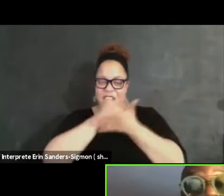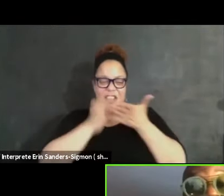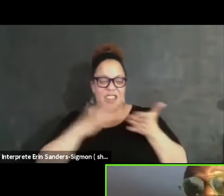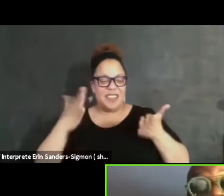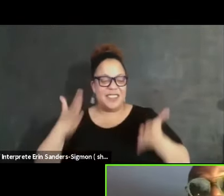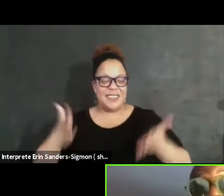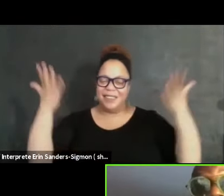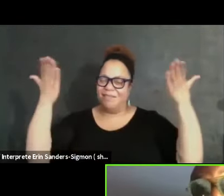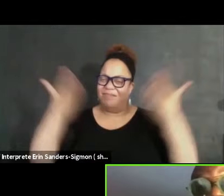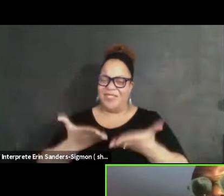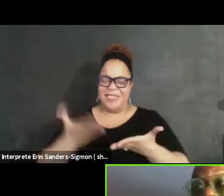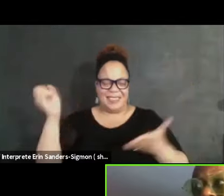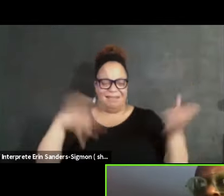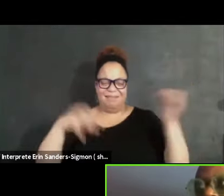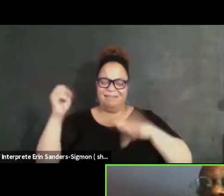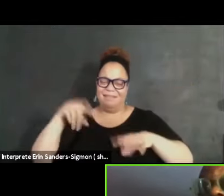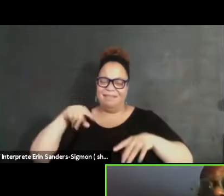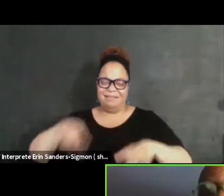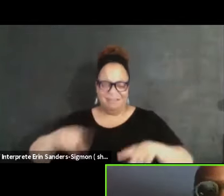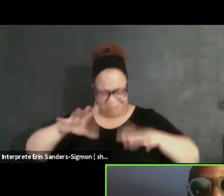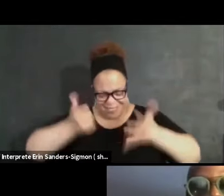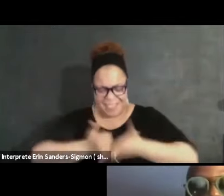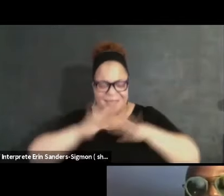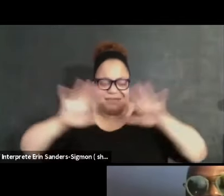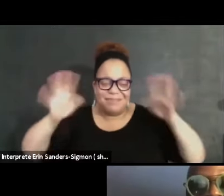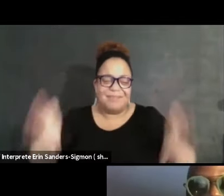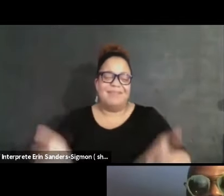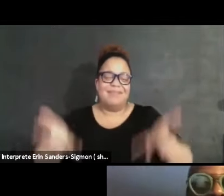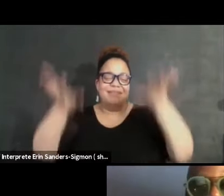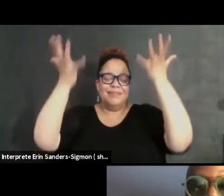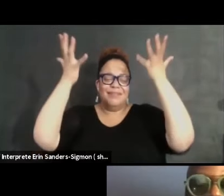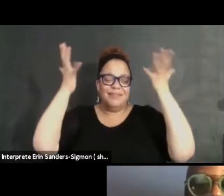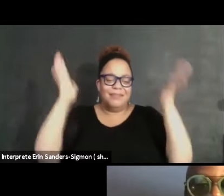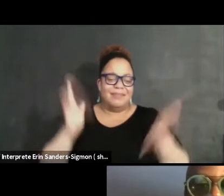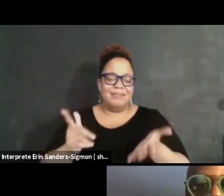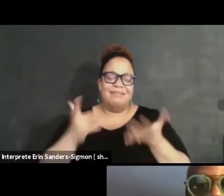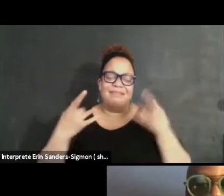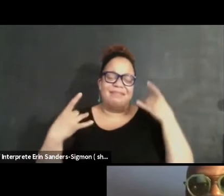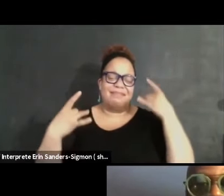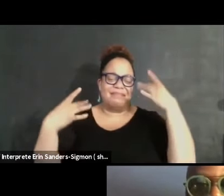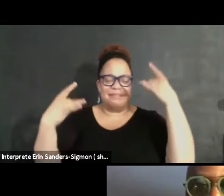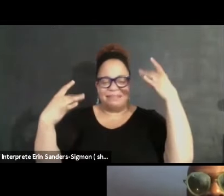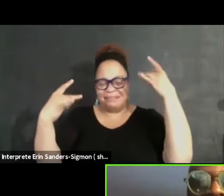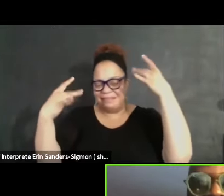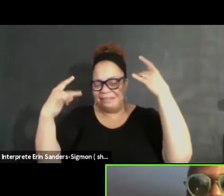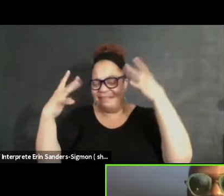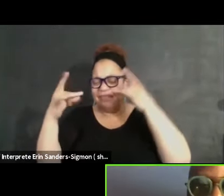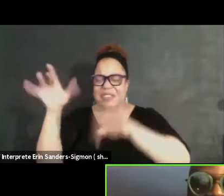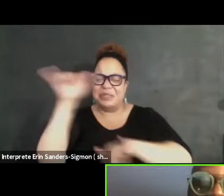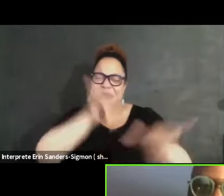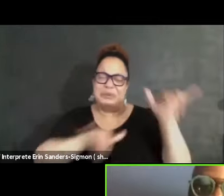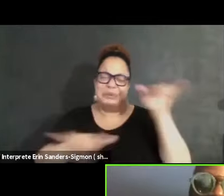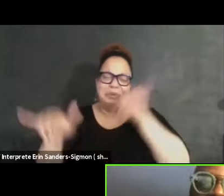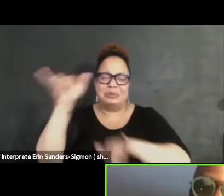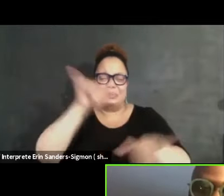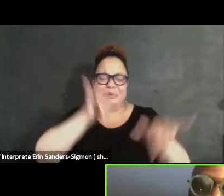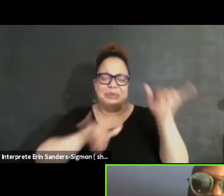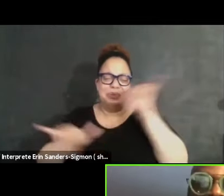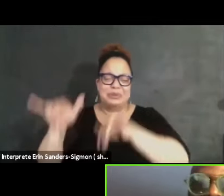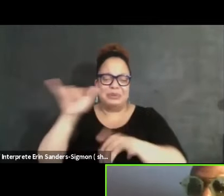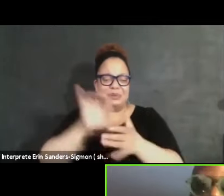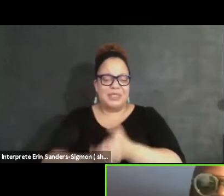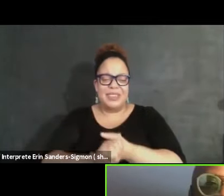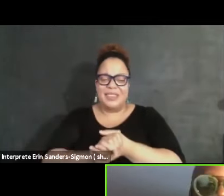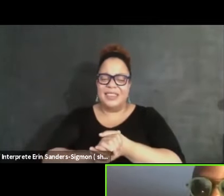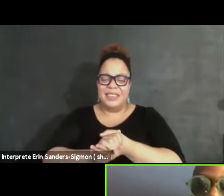bringing that up, for doing it masterfully, for somehow across this this landscape, this pandemic